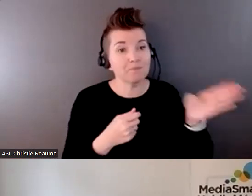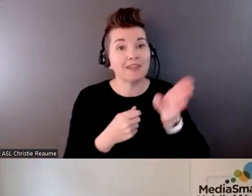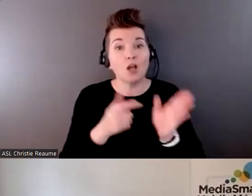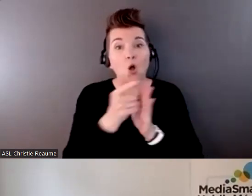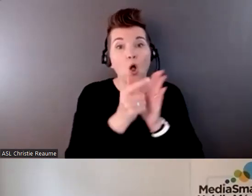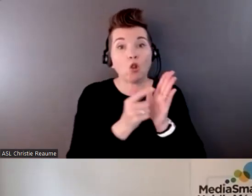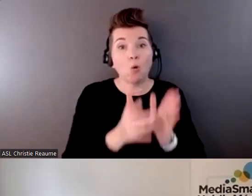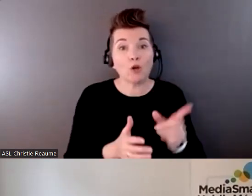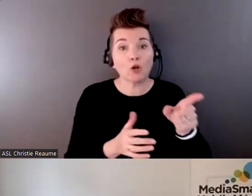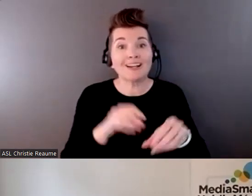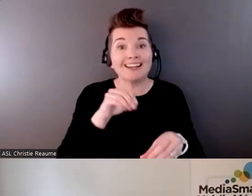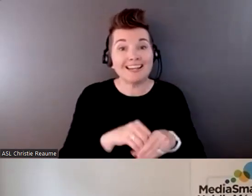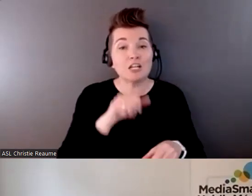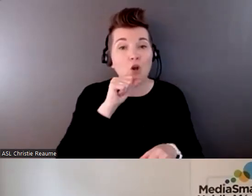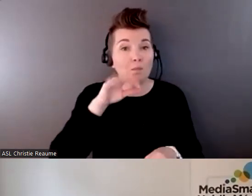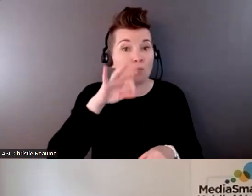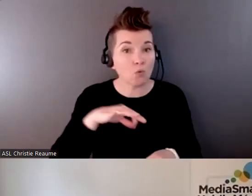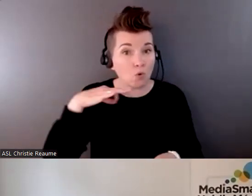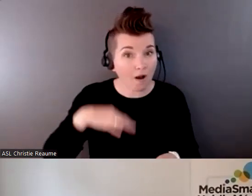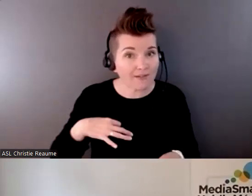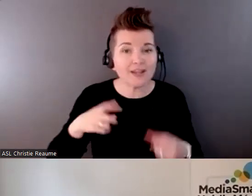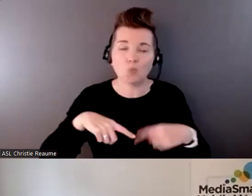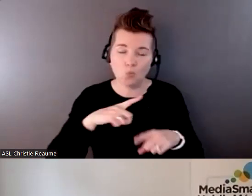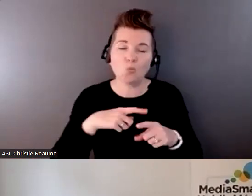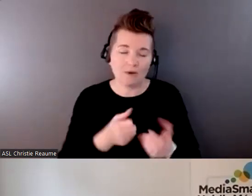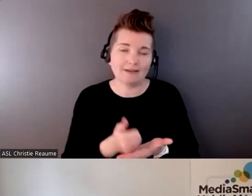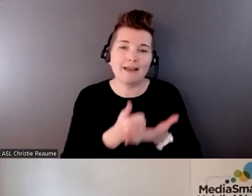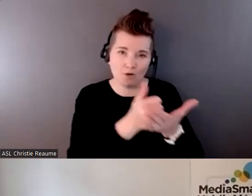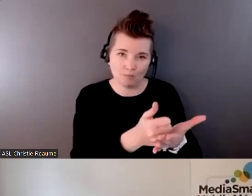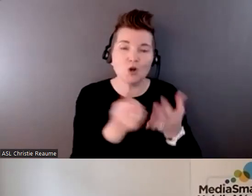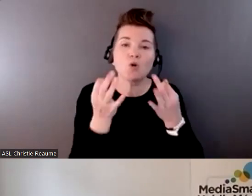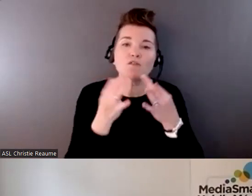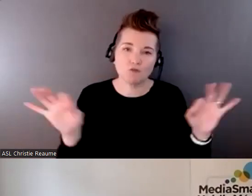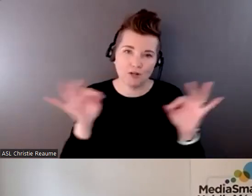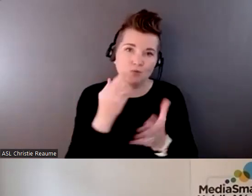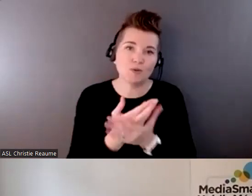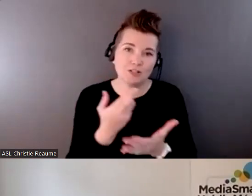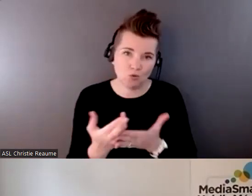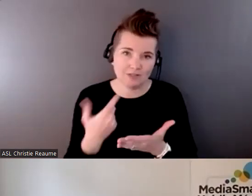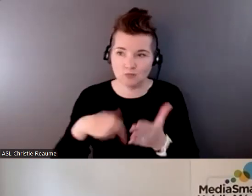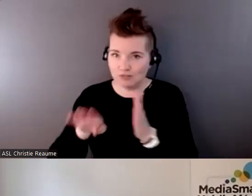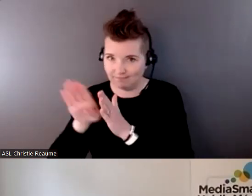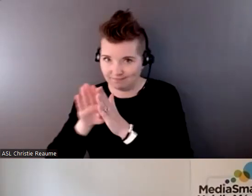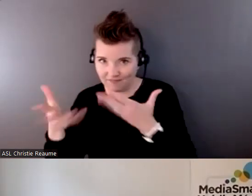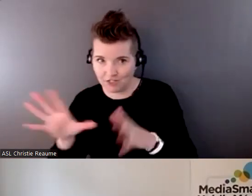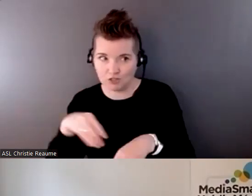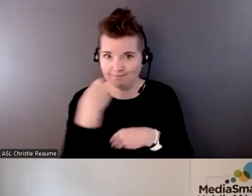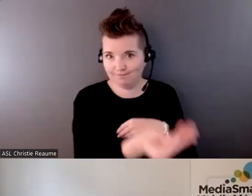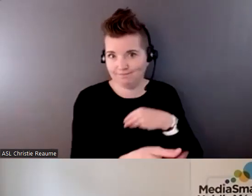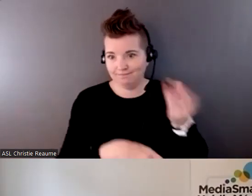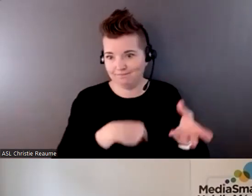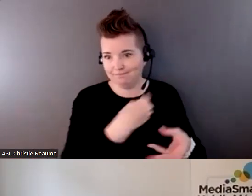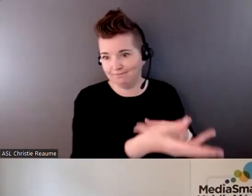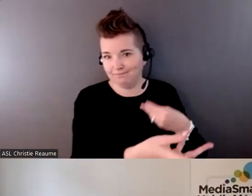space we can certainly help with some of the the free online stuff that we've developed but to me it's more about